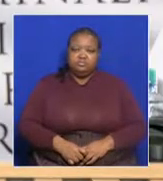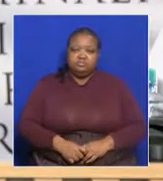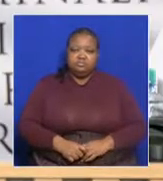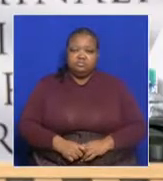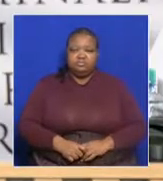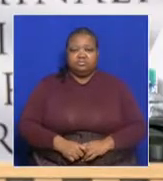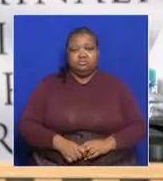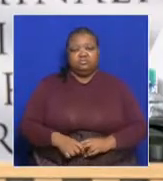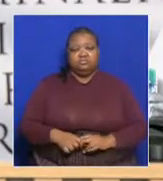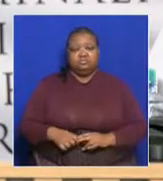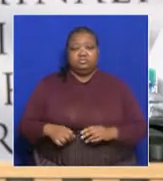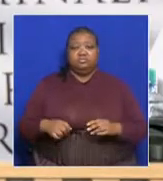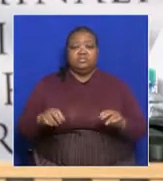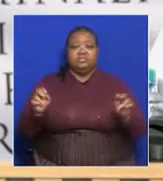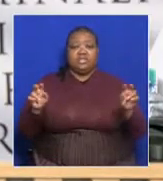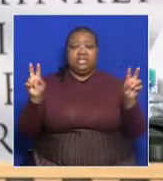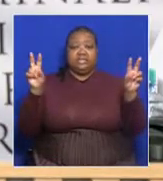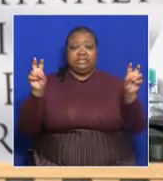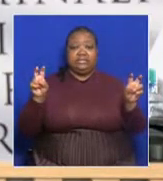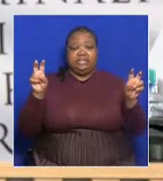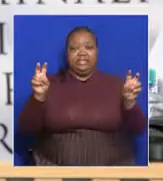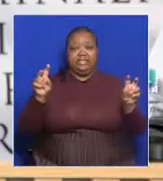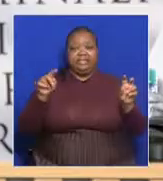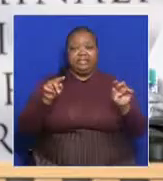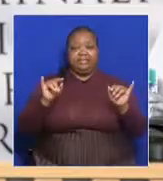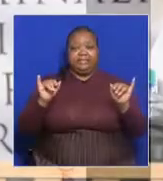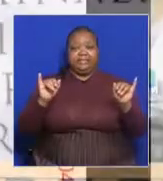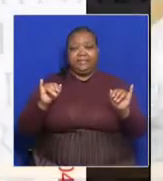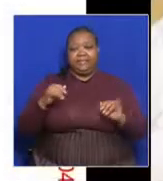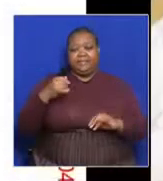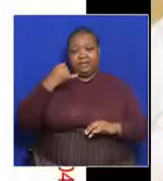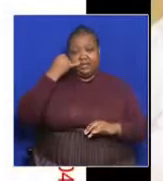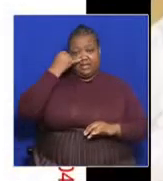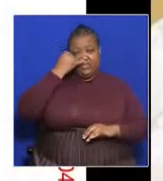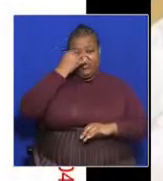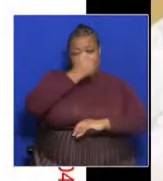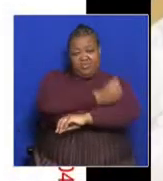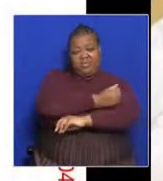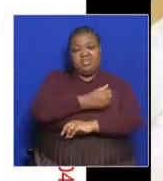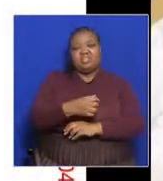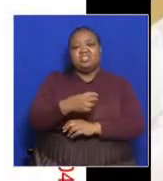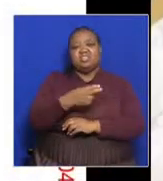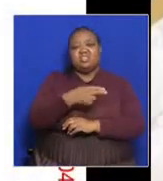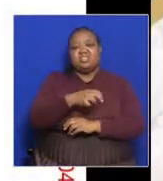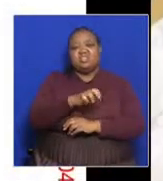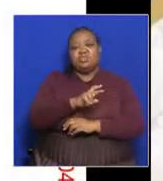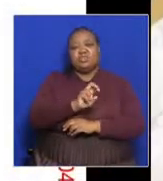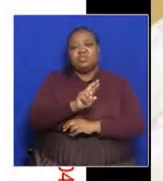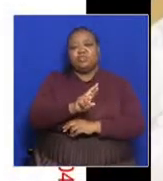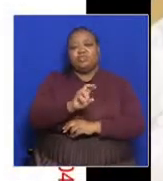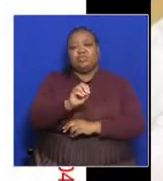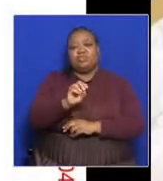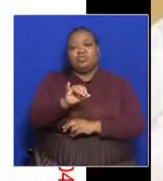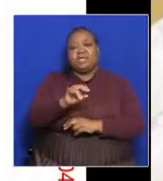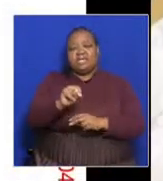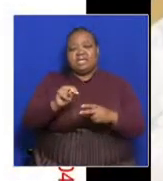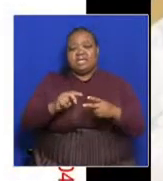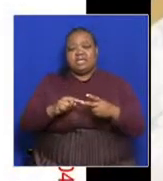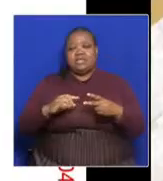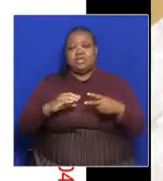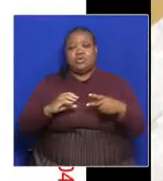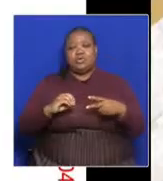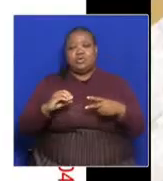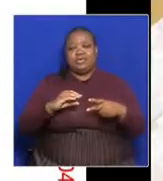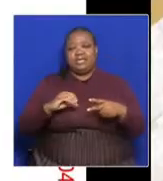title, Yes. it's major heroin and cocaine seizures from 2020 to date. I have determined that it probably is from